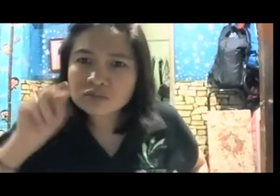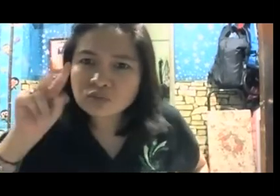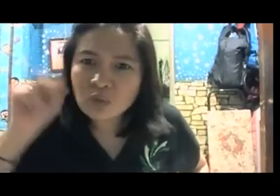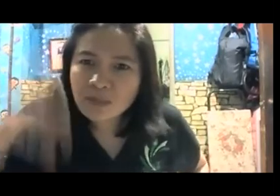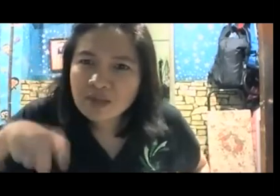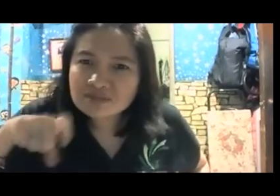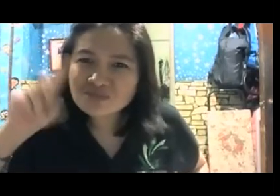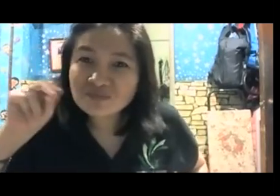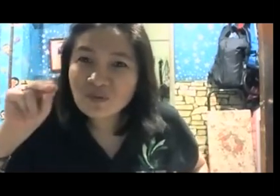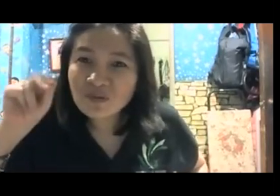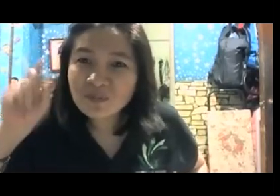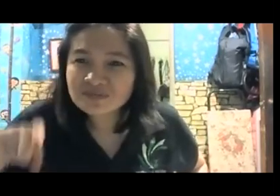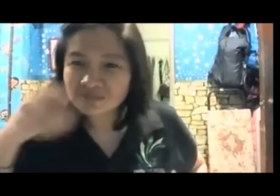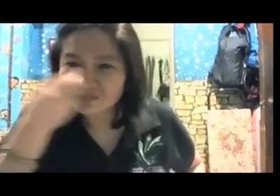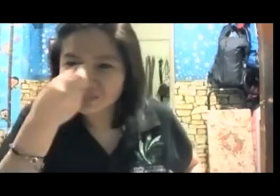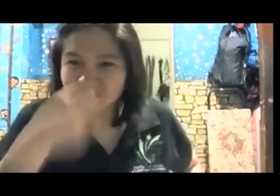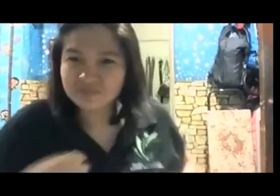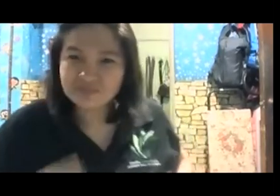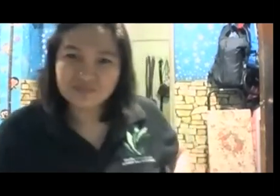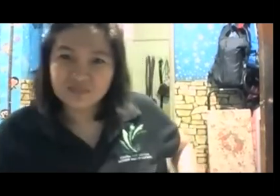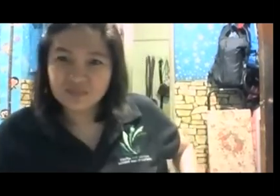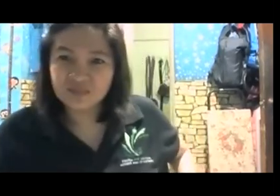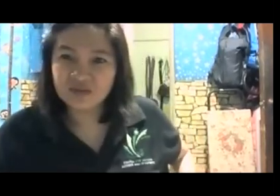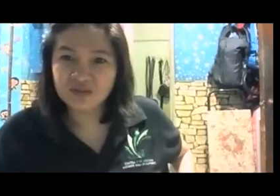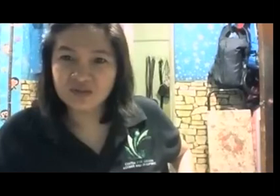the object has to be the object of a predicate.